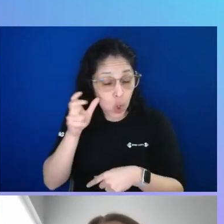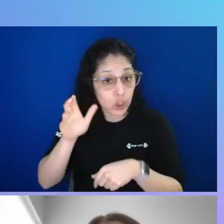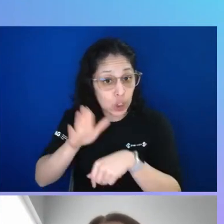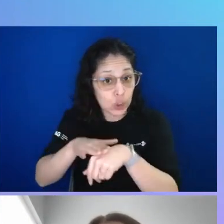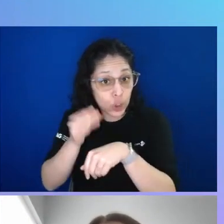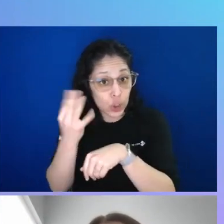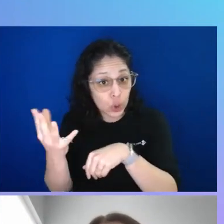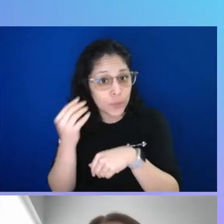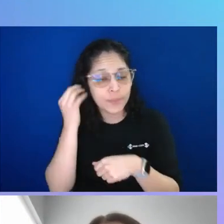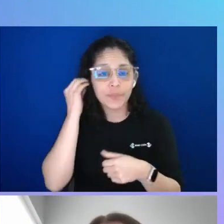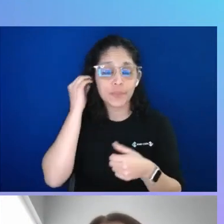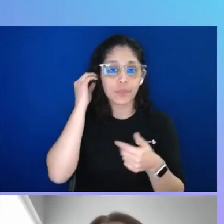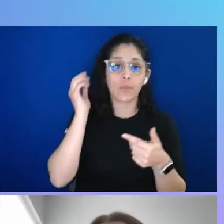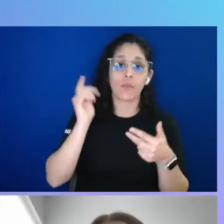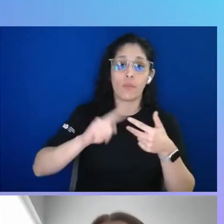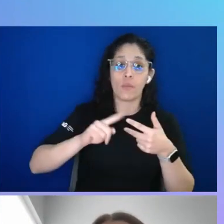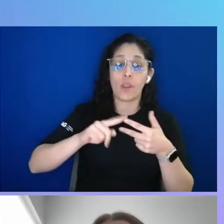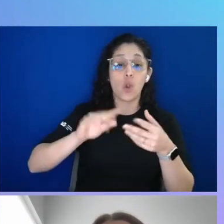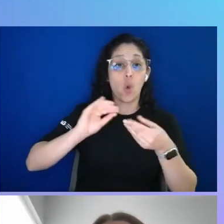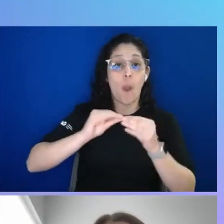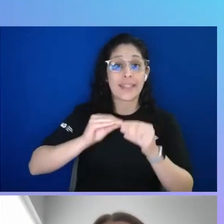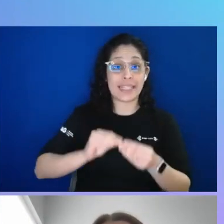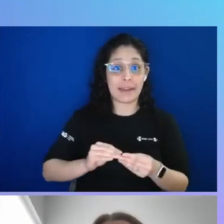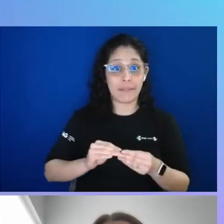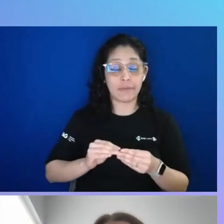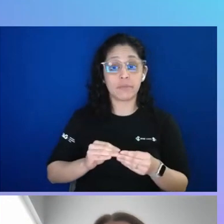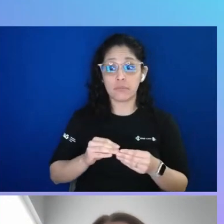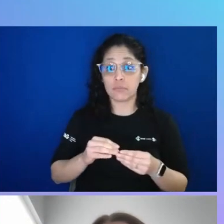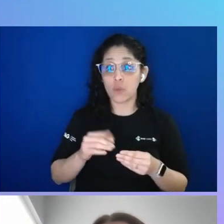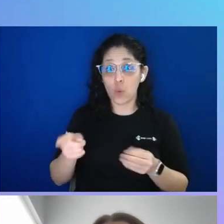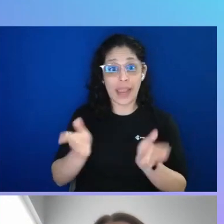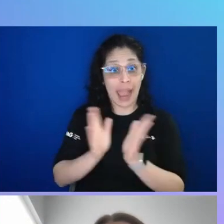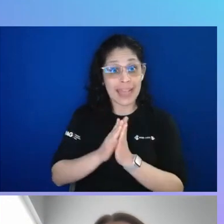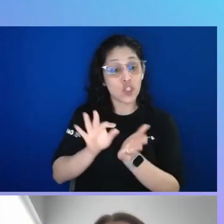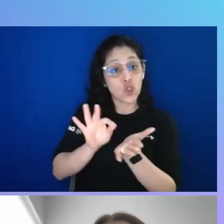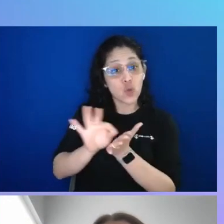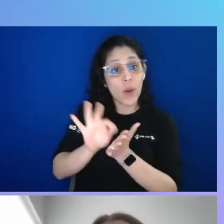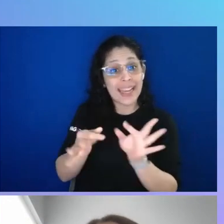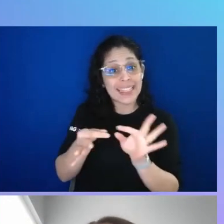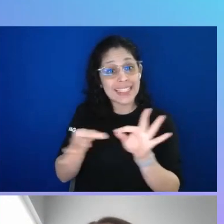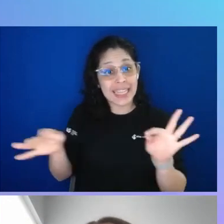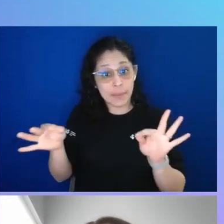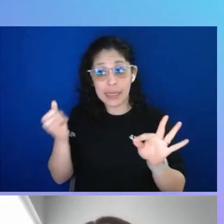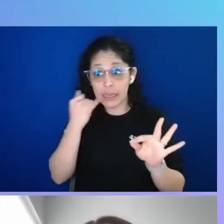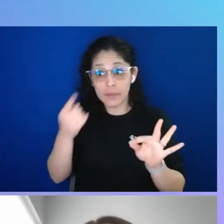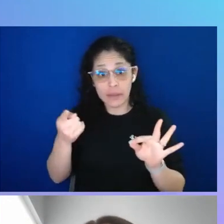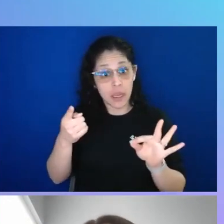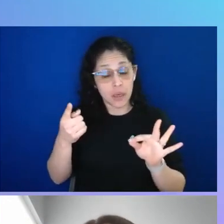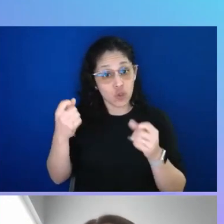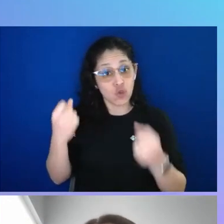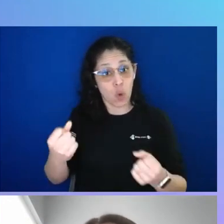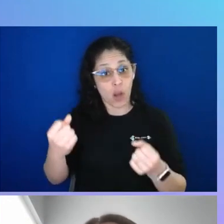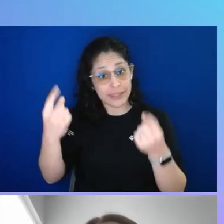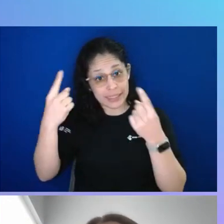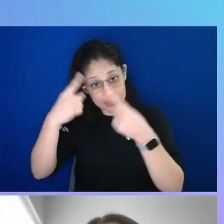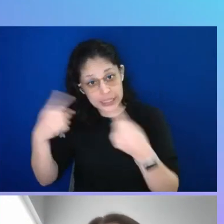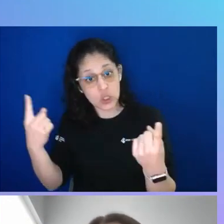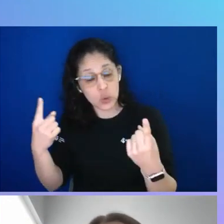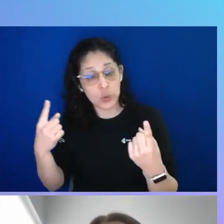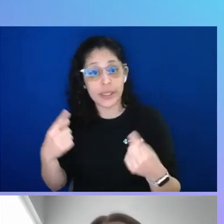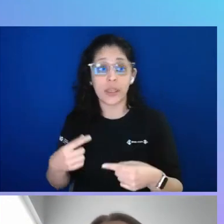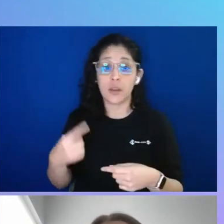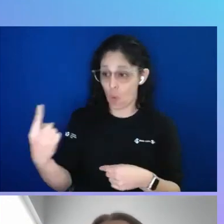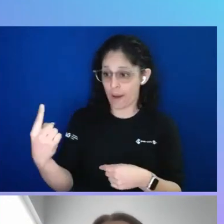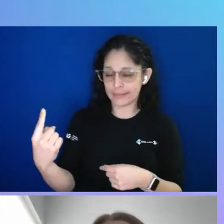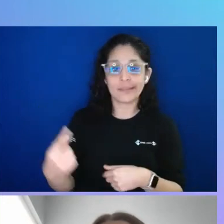Quantitatively, we asked them to rate a statement on a scale from 1, I strongly disagree, to 5, I strongly agree. And the